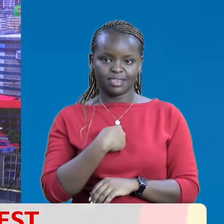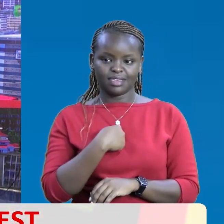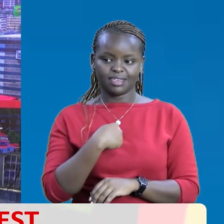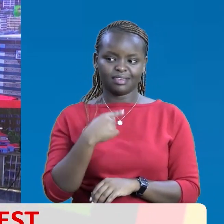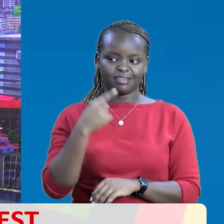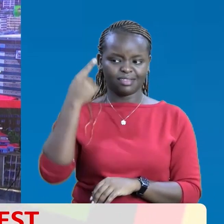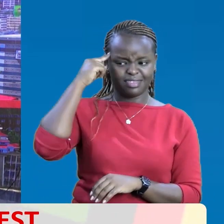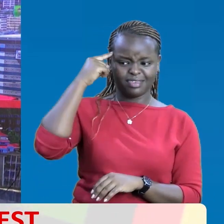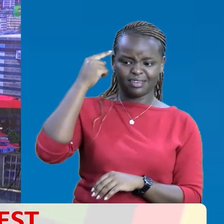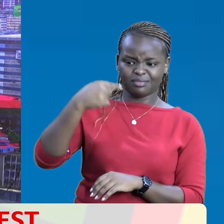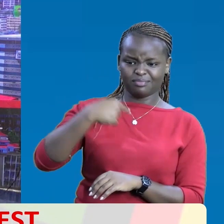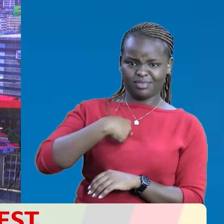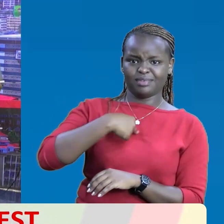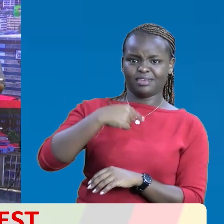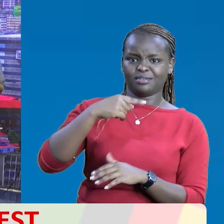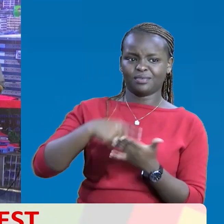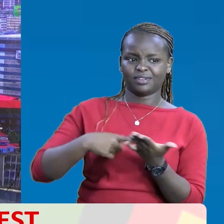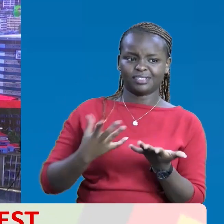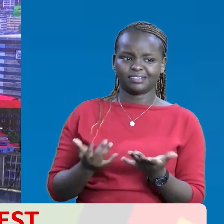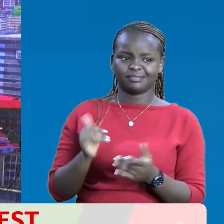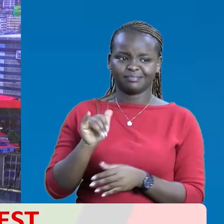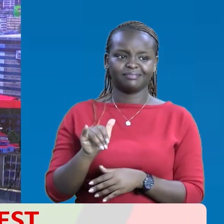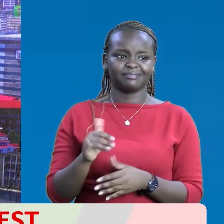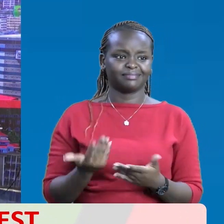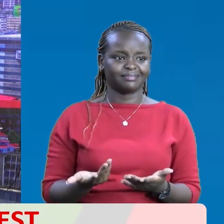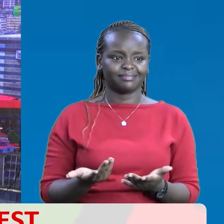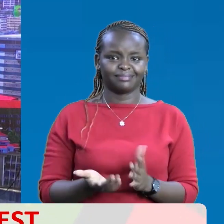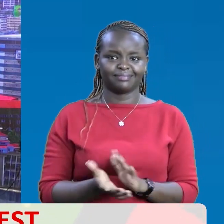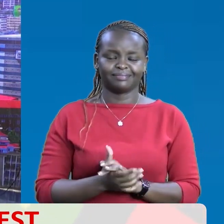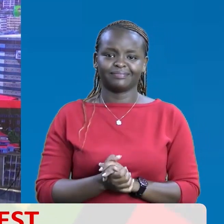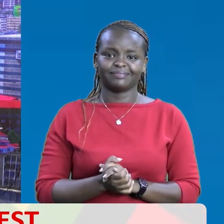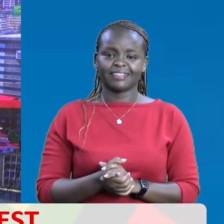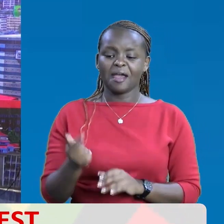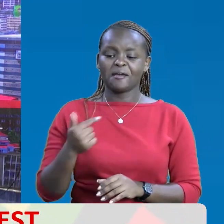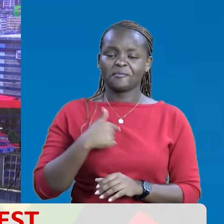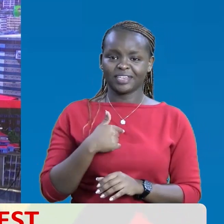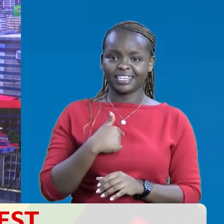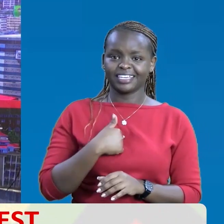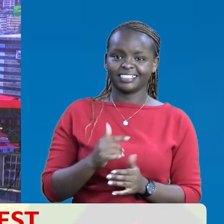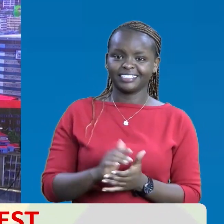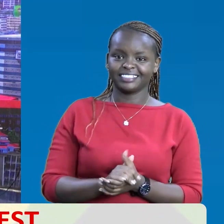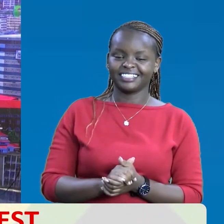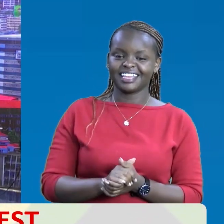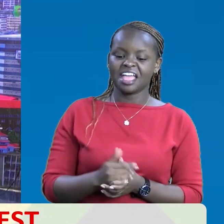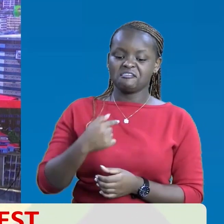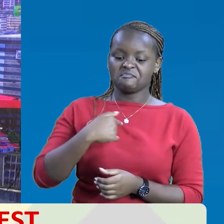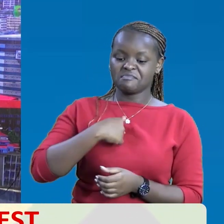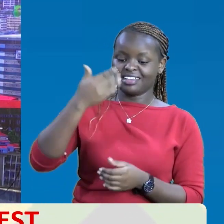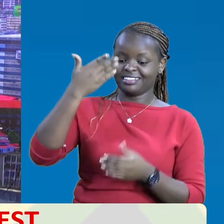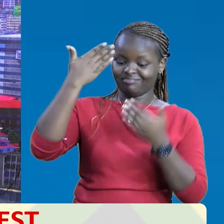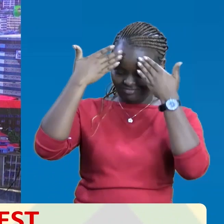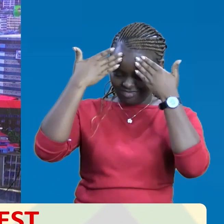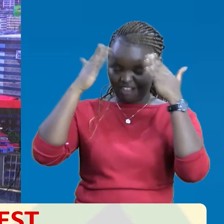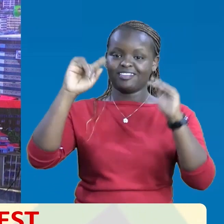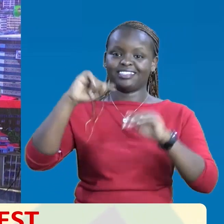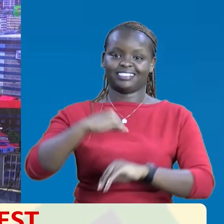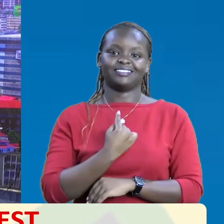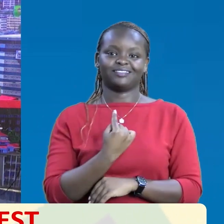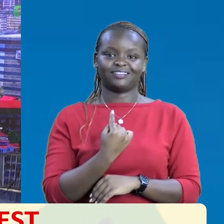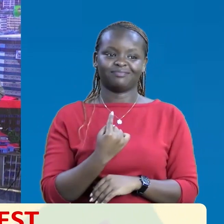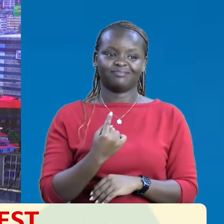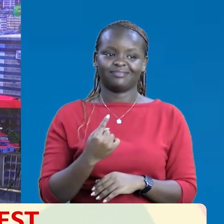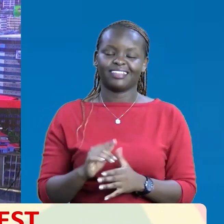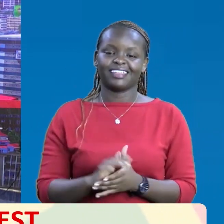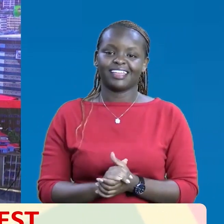nini? Sawa? Yaani mimi lakini tena mimi na nimejitambua. Unajua? Kuna